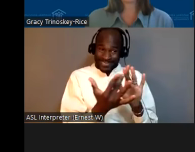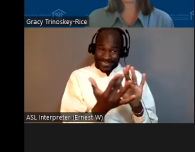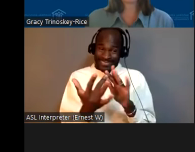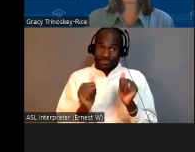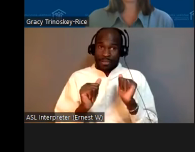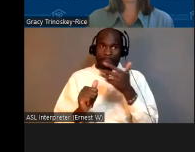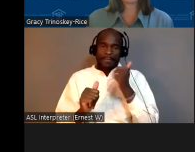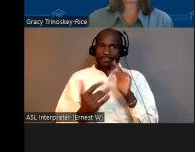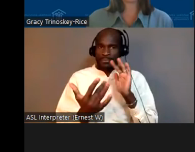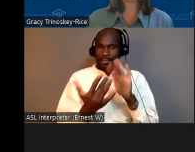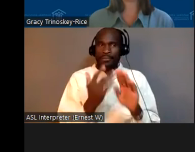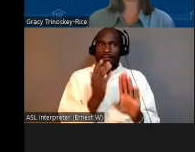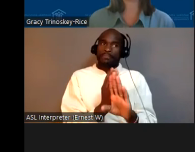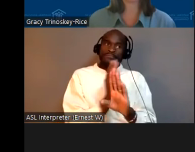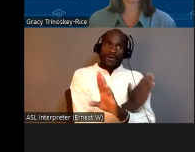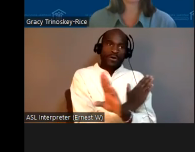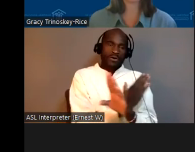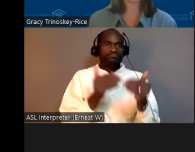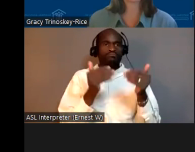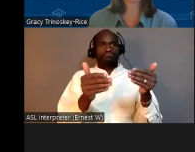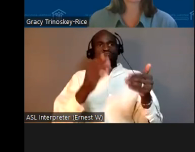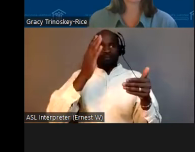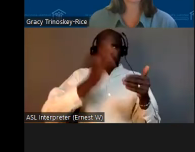So where are we now?